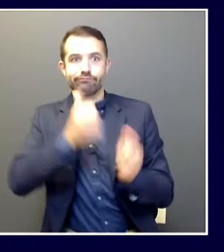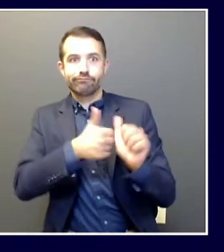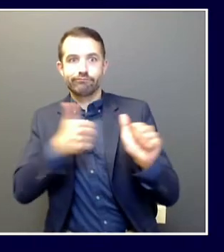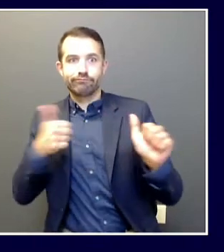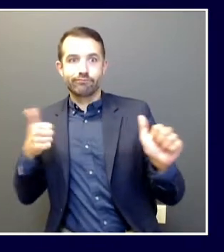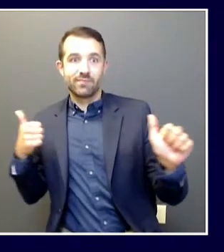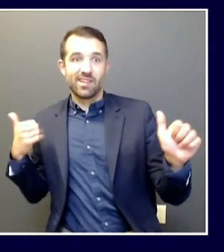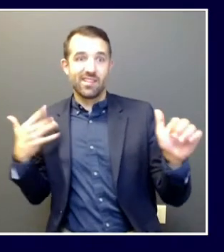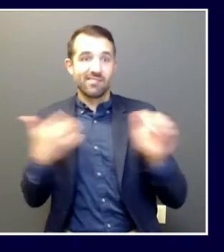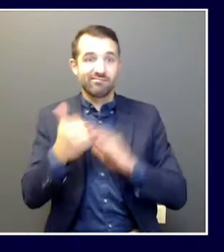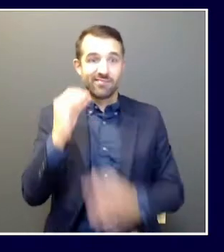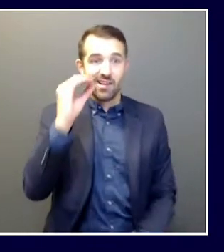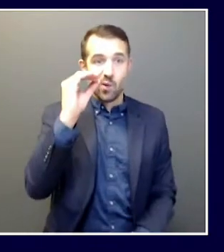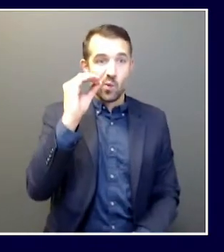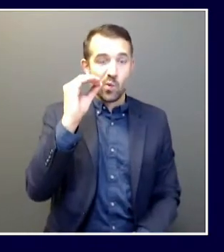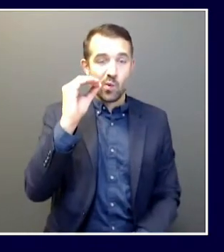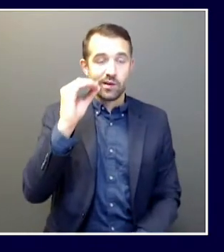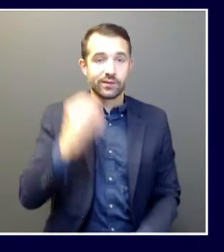Happy to.